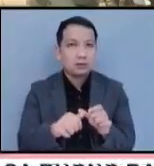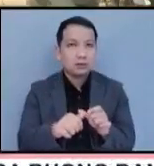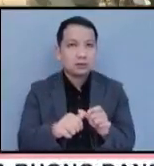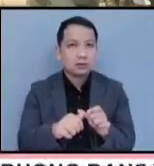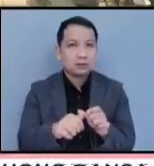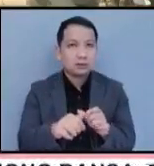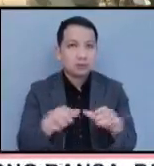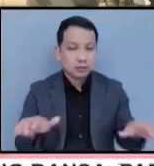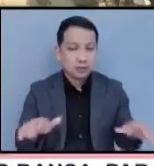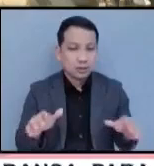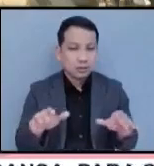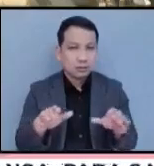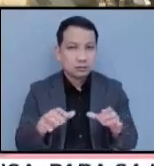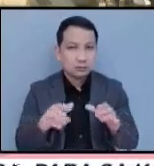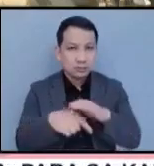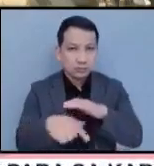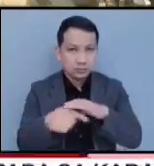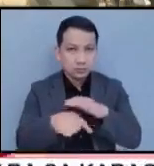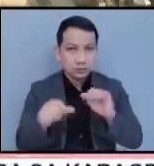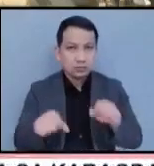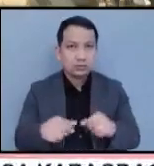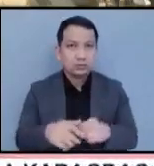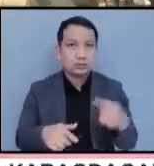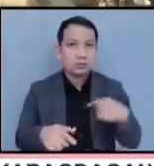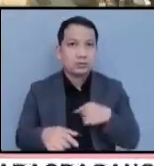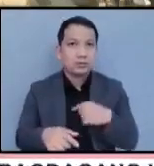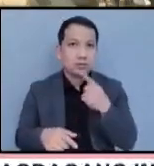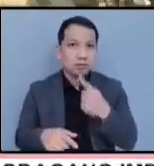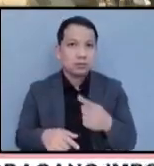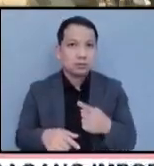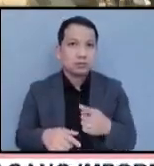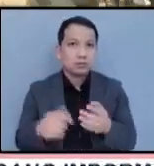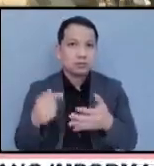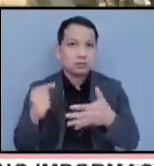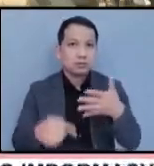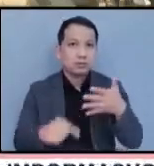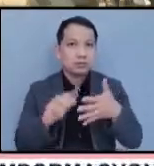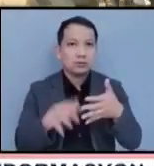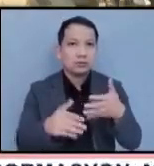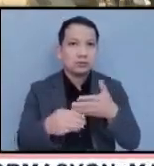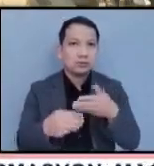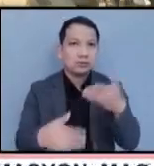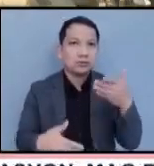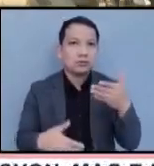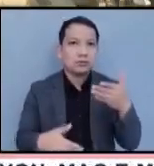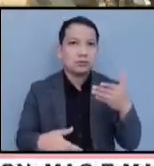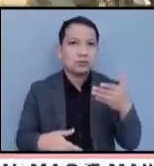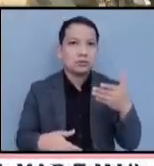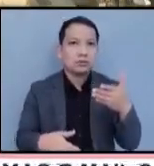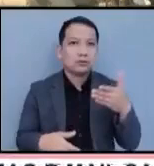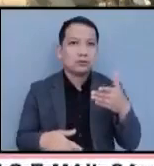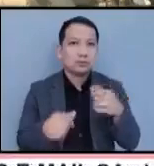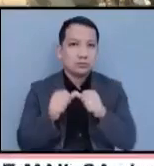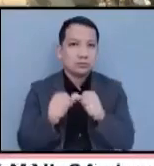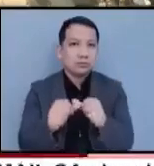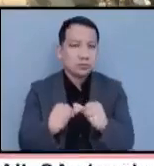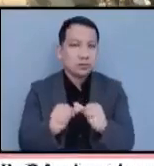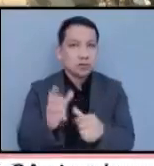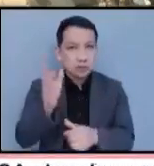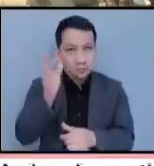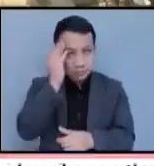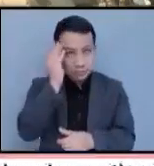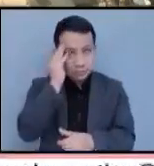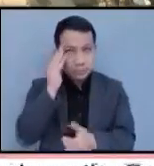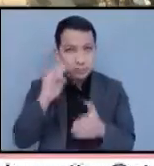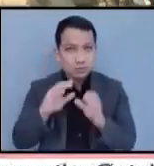for the grade school na. Actually, we devise schemes on how they can continue their learning